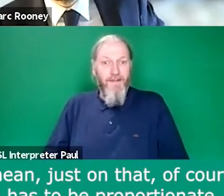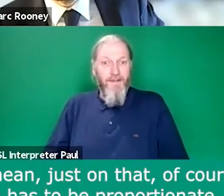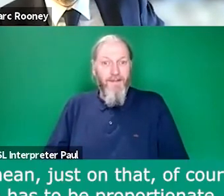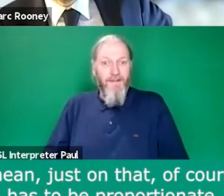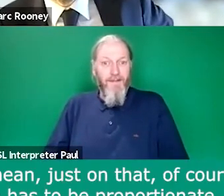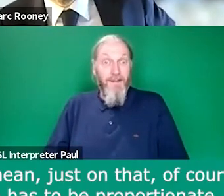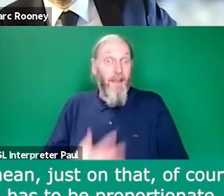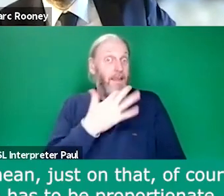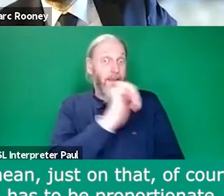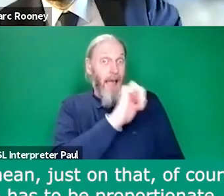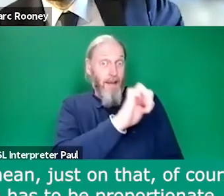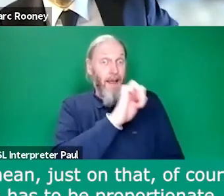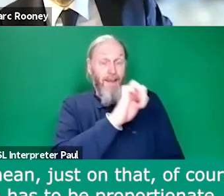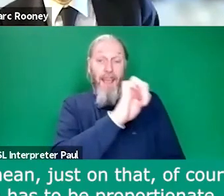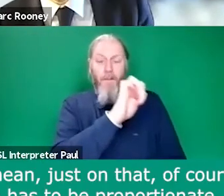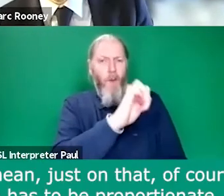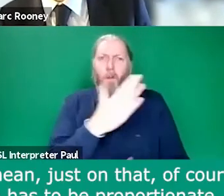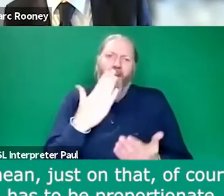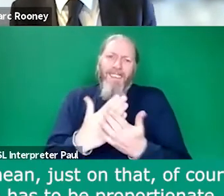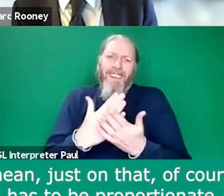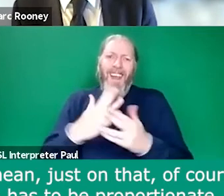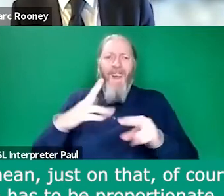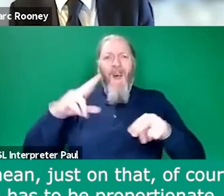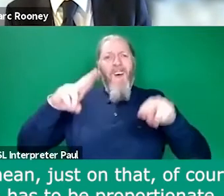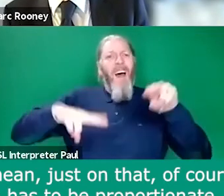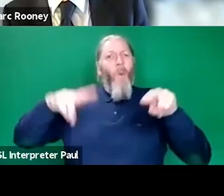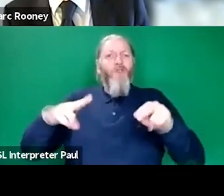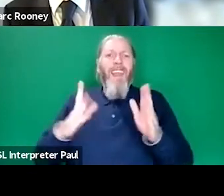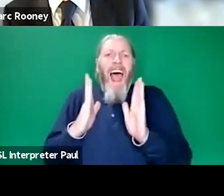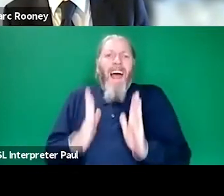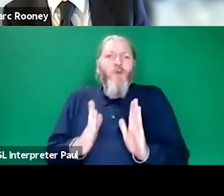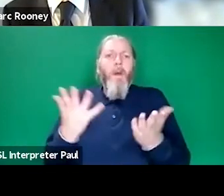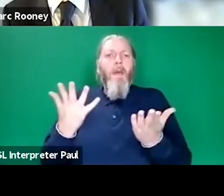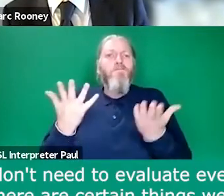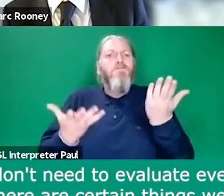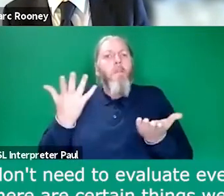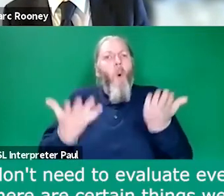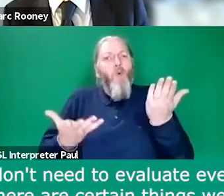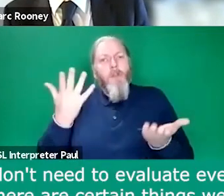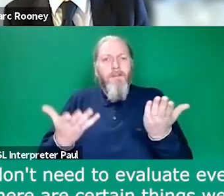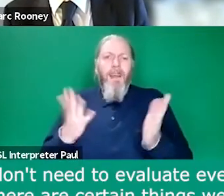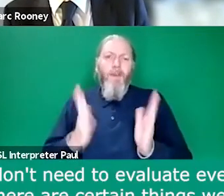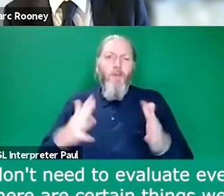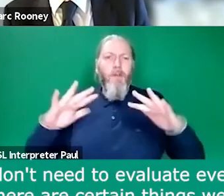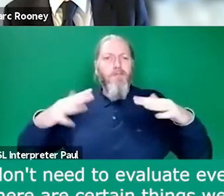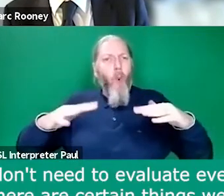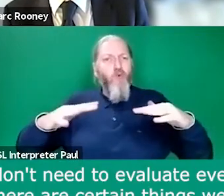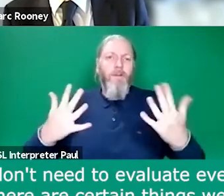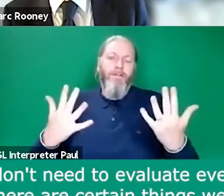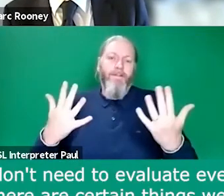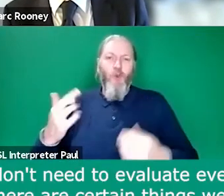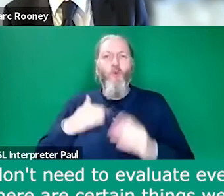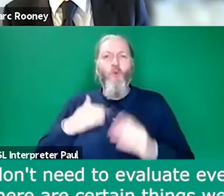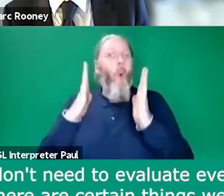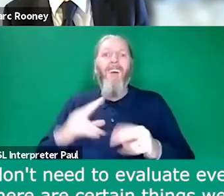Yeah, I mean, just on that, of course, I mean, evaluation has to be proportionate, doesn't it? And there are we don't need to evaluate everything,